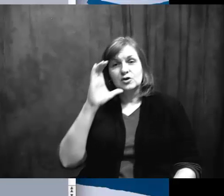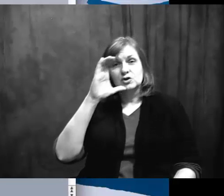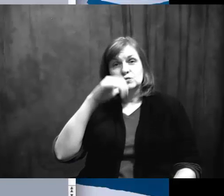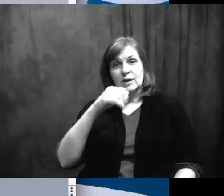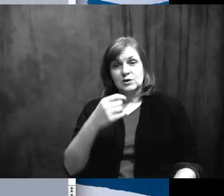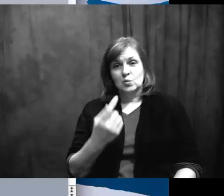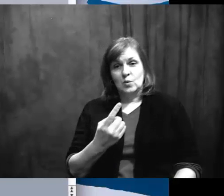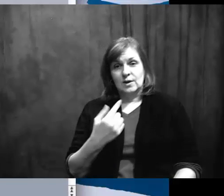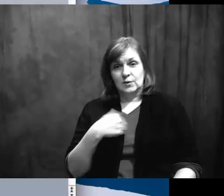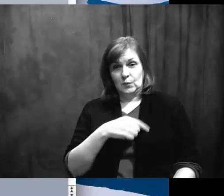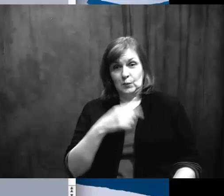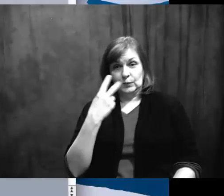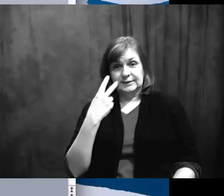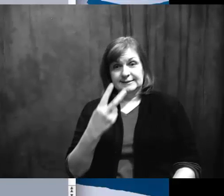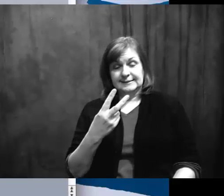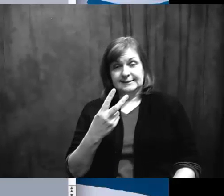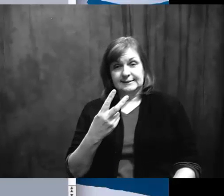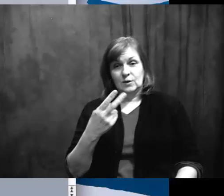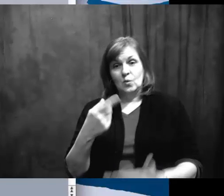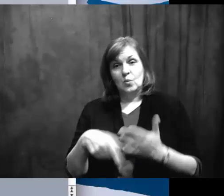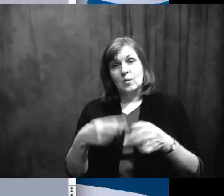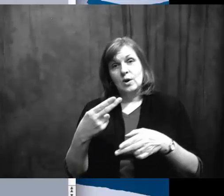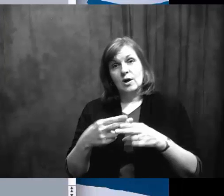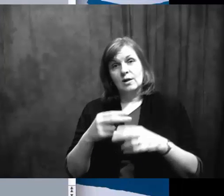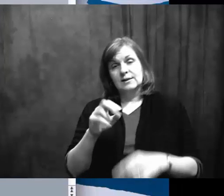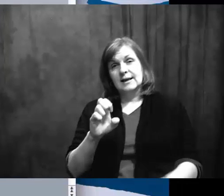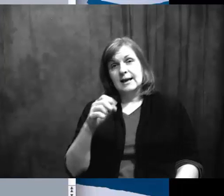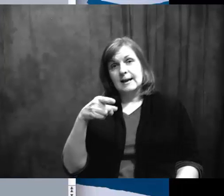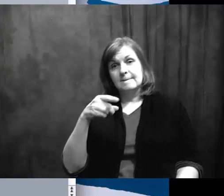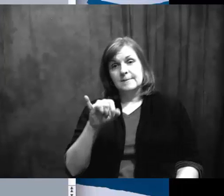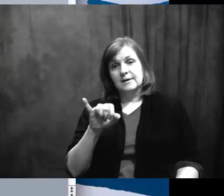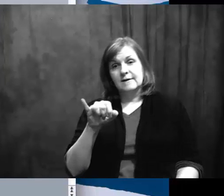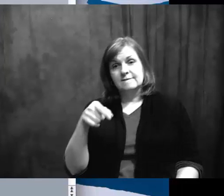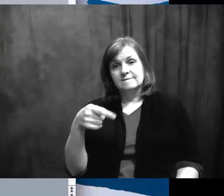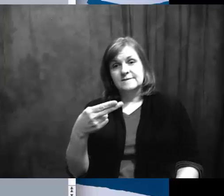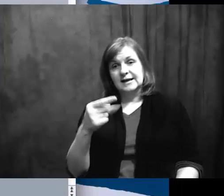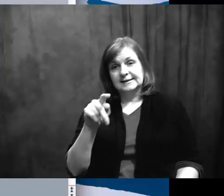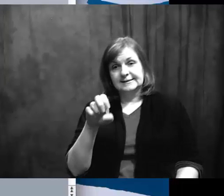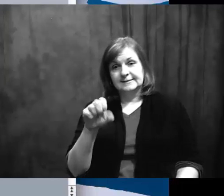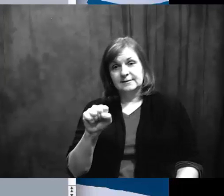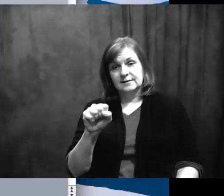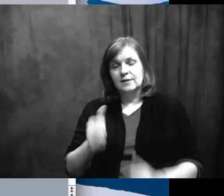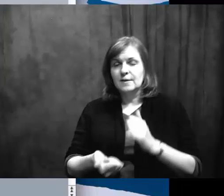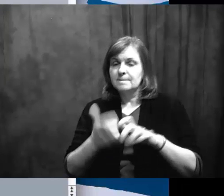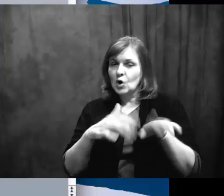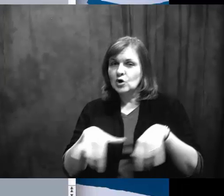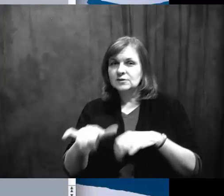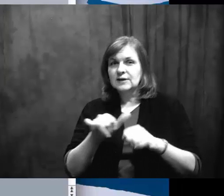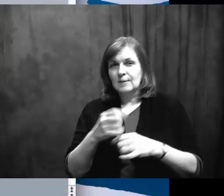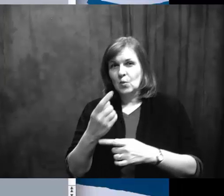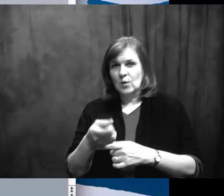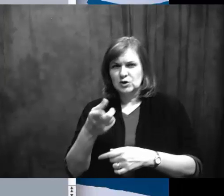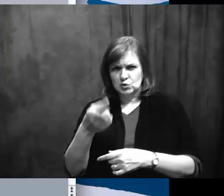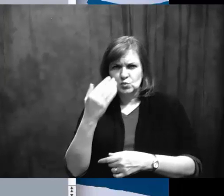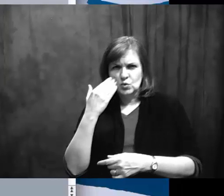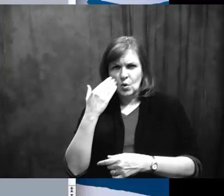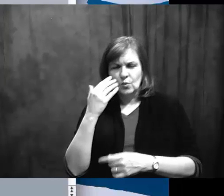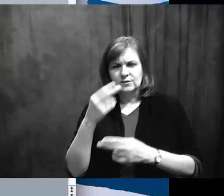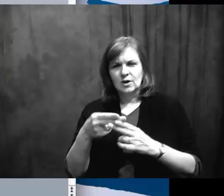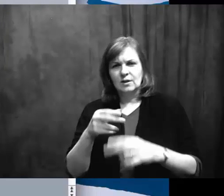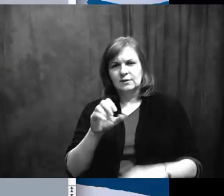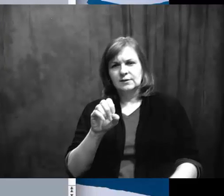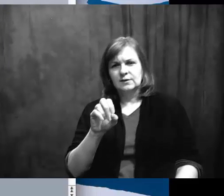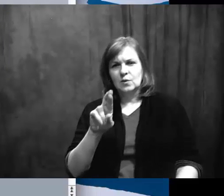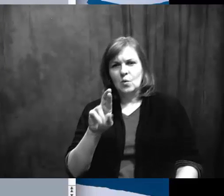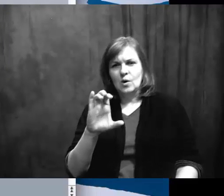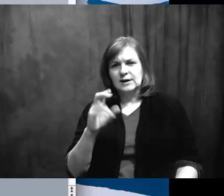Another strange one that we see are what we refer to as epiphytes. Now, the most common epiphyte that you would